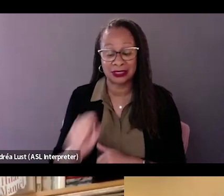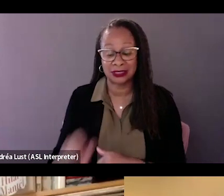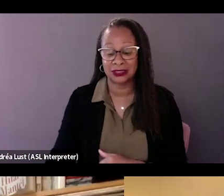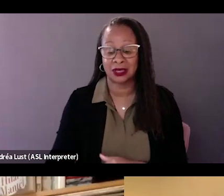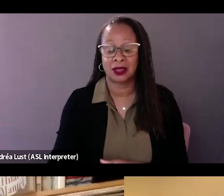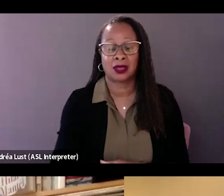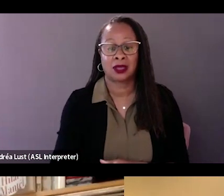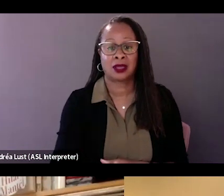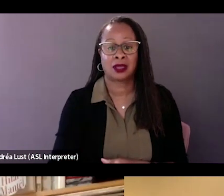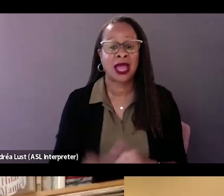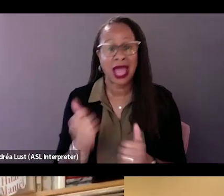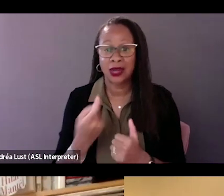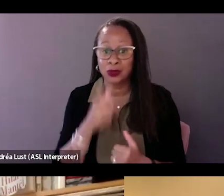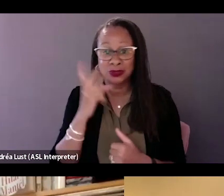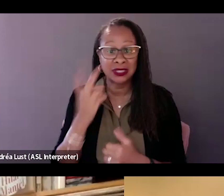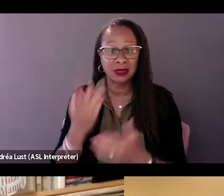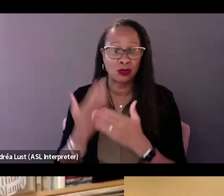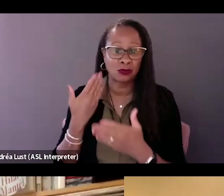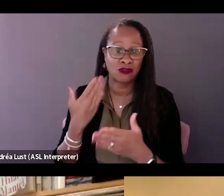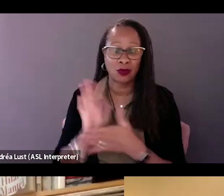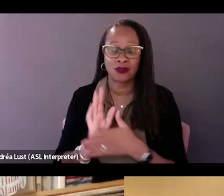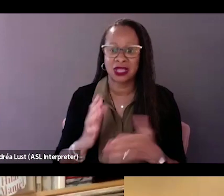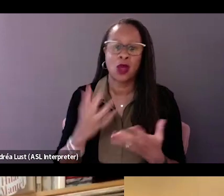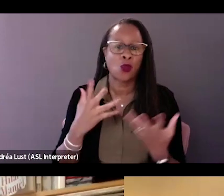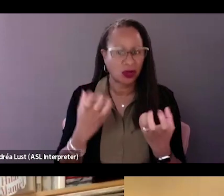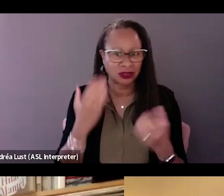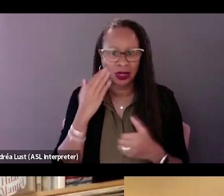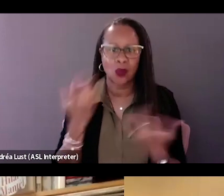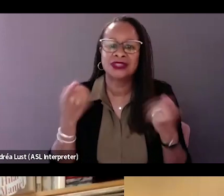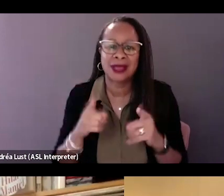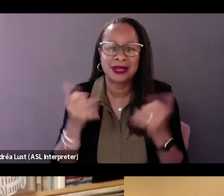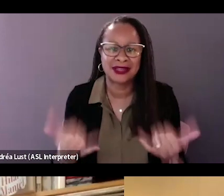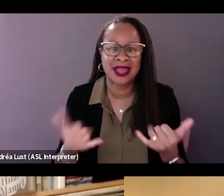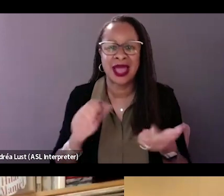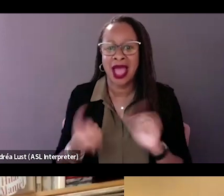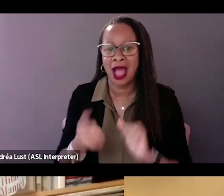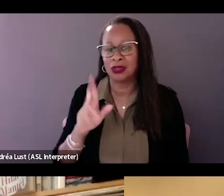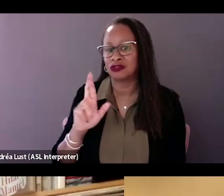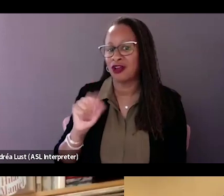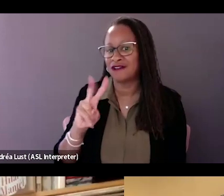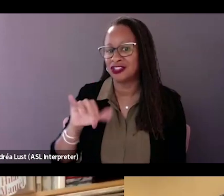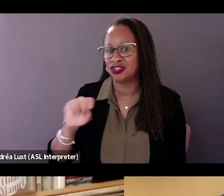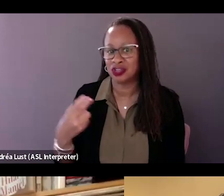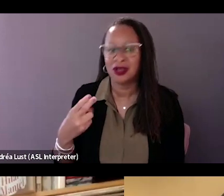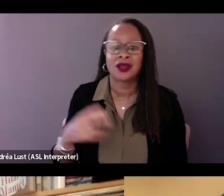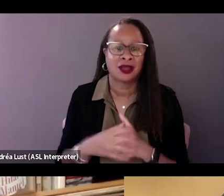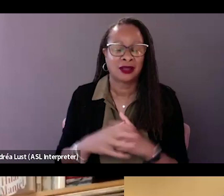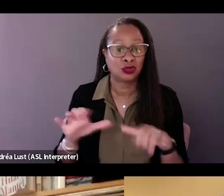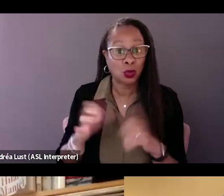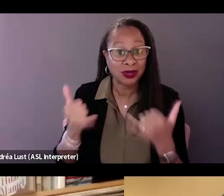going to want to know is what's the status right now with how is Ravish and how is